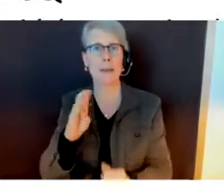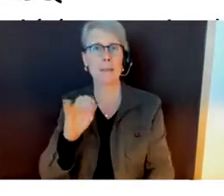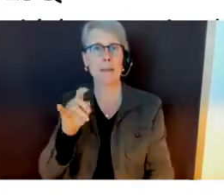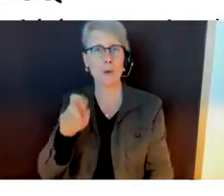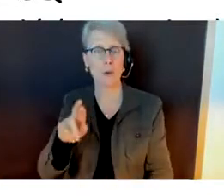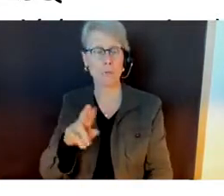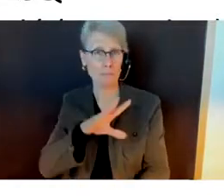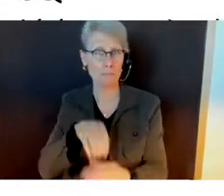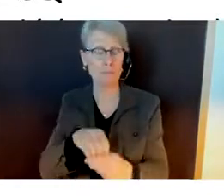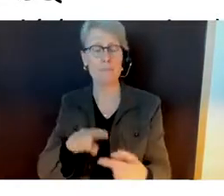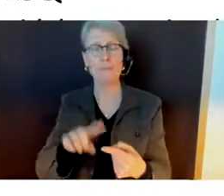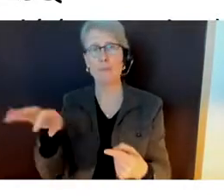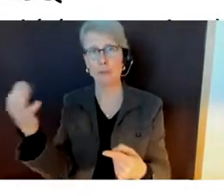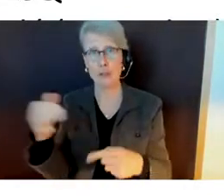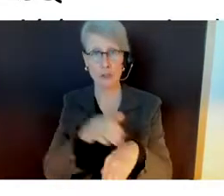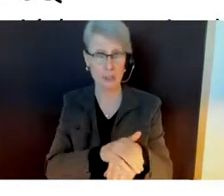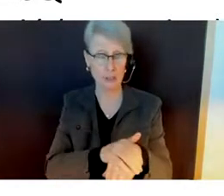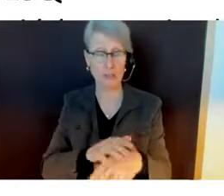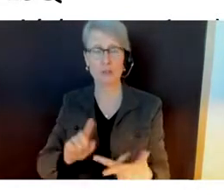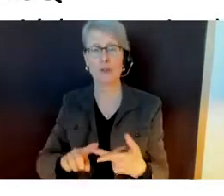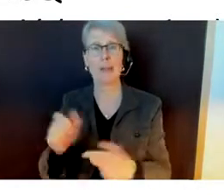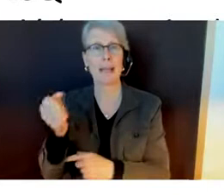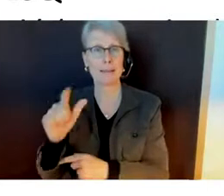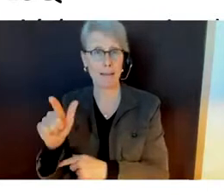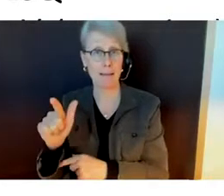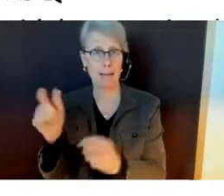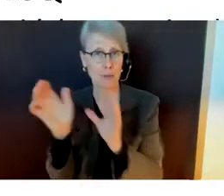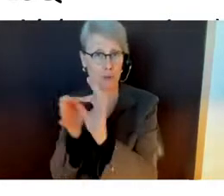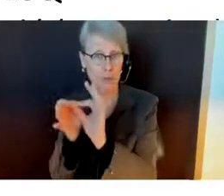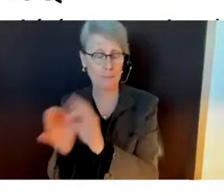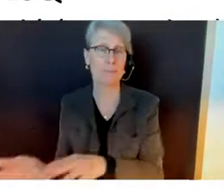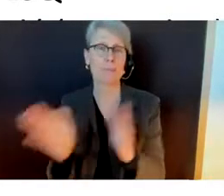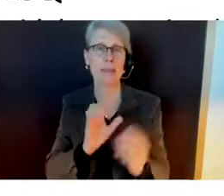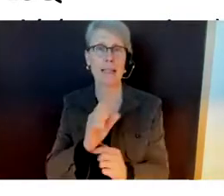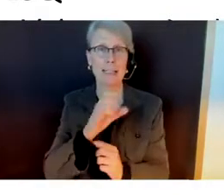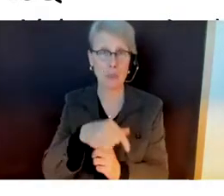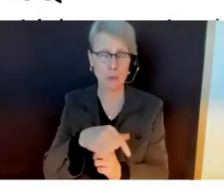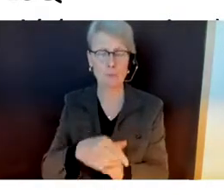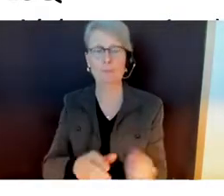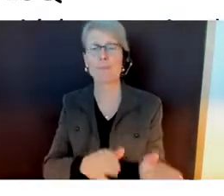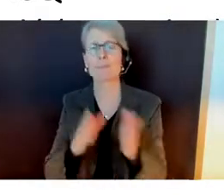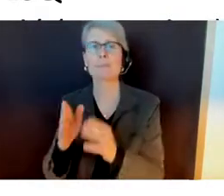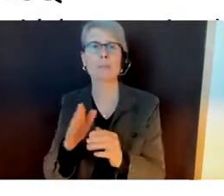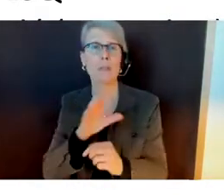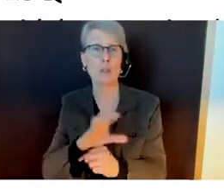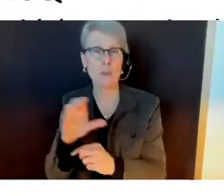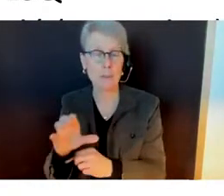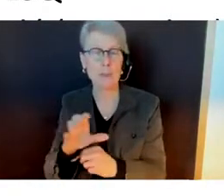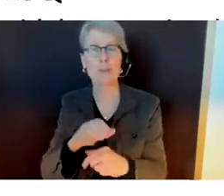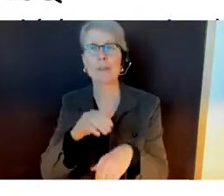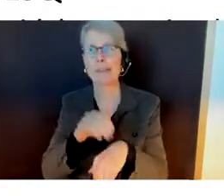webinar feature French-English translation, ASL interpretation, LSQ, closed